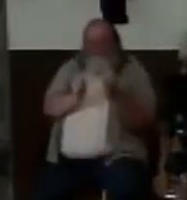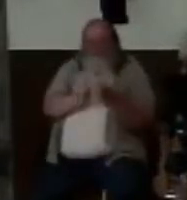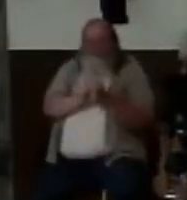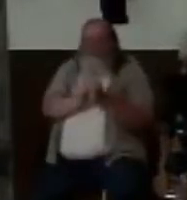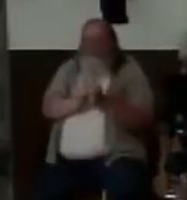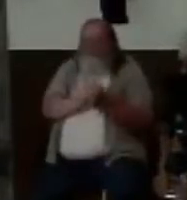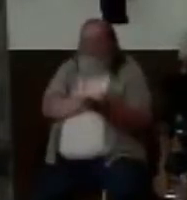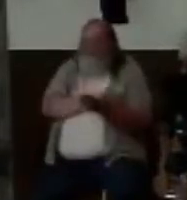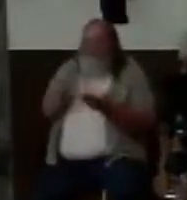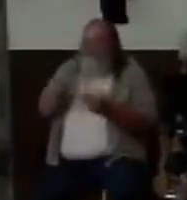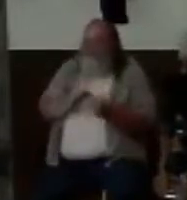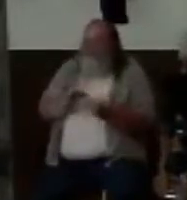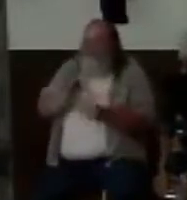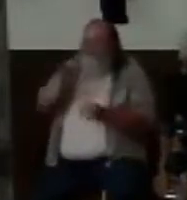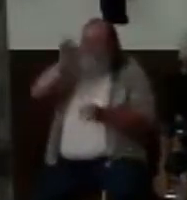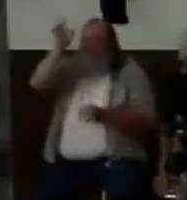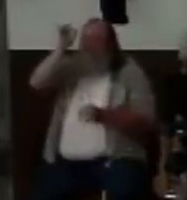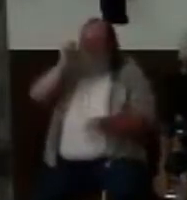God's word is so fun.